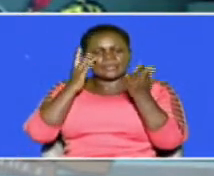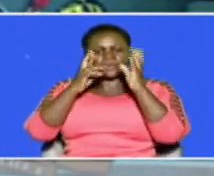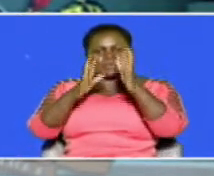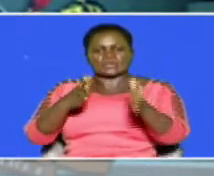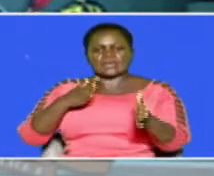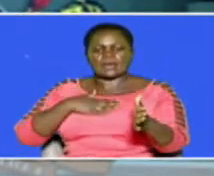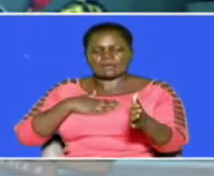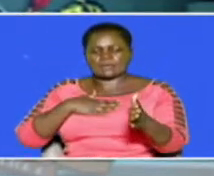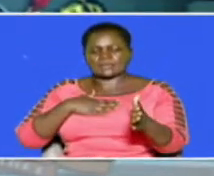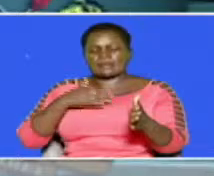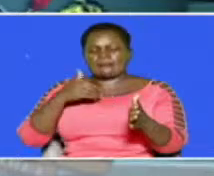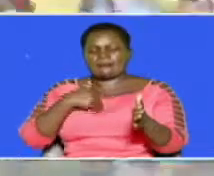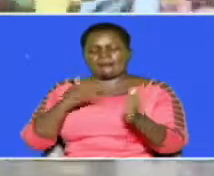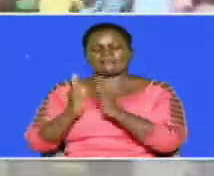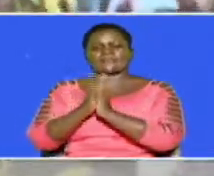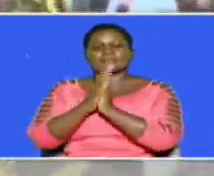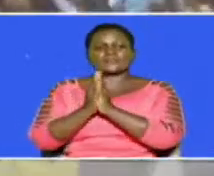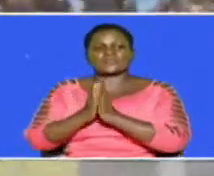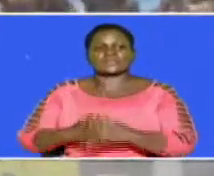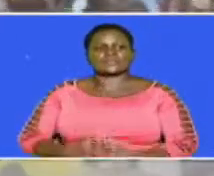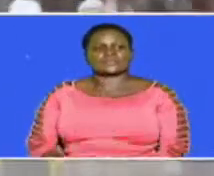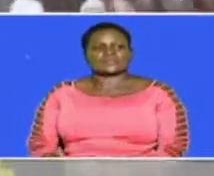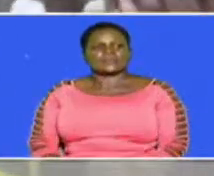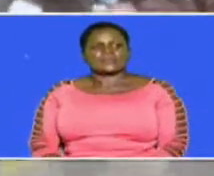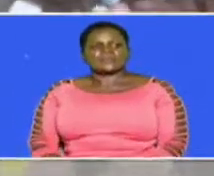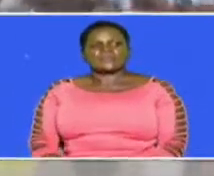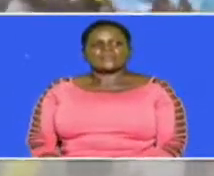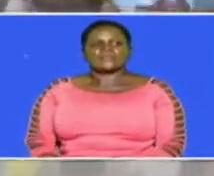Williams reports.